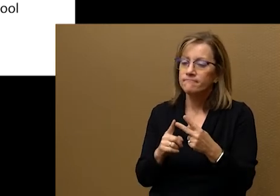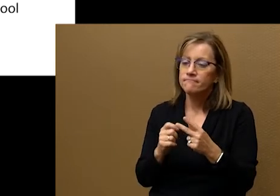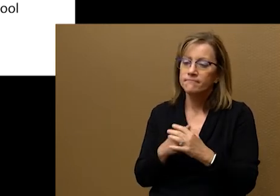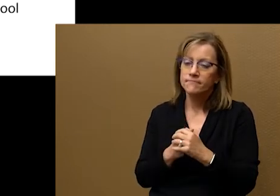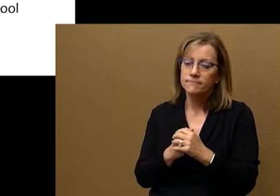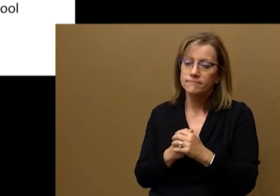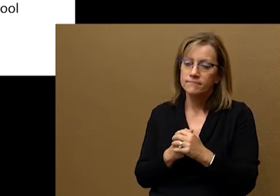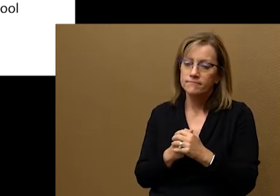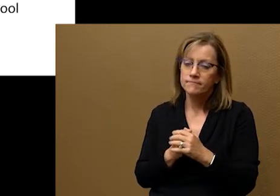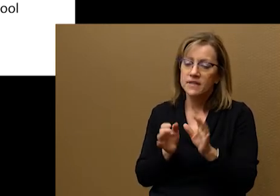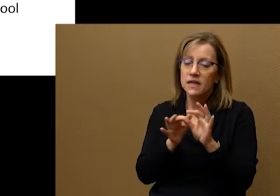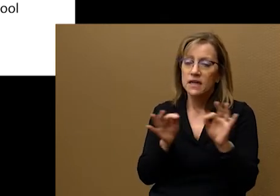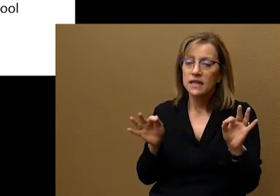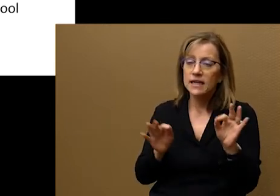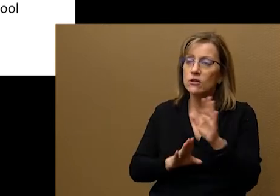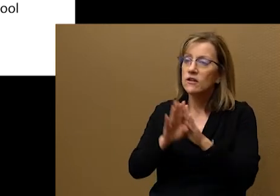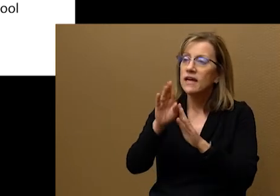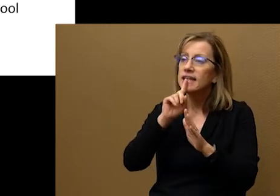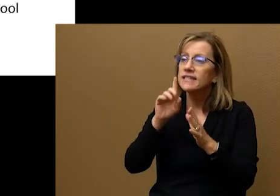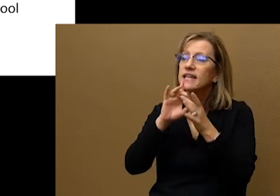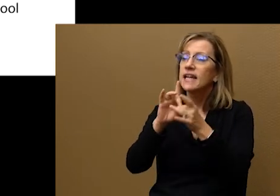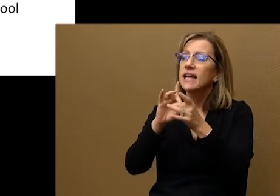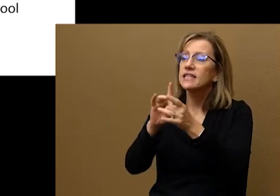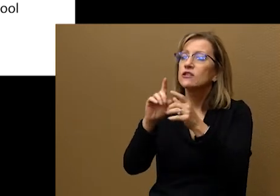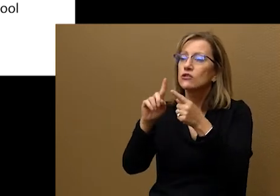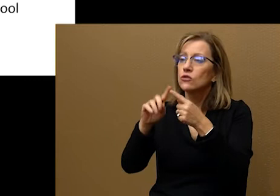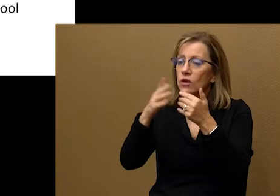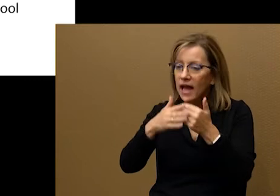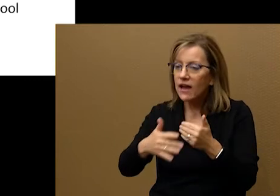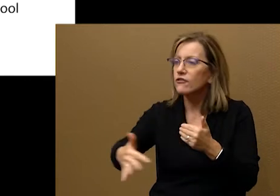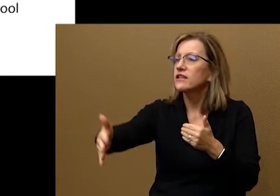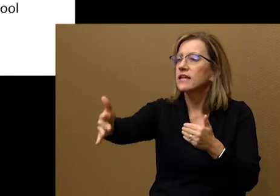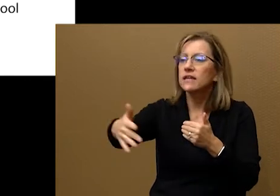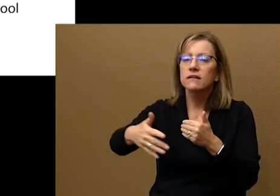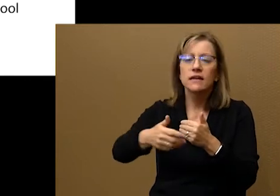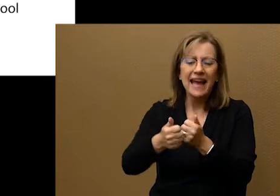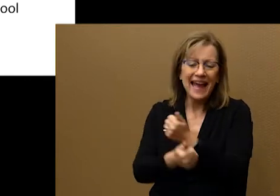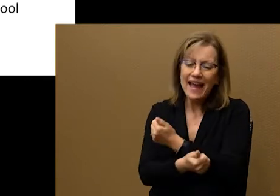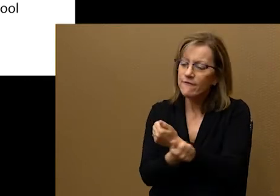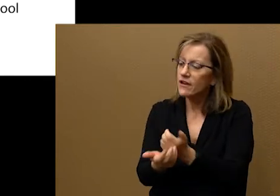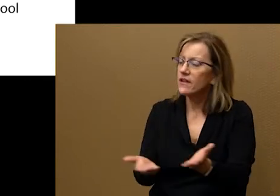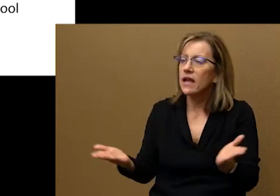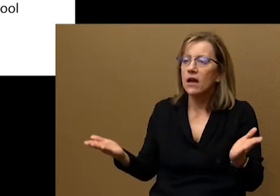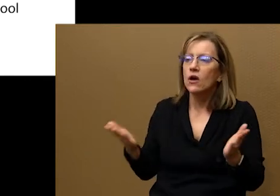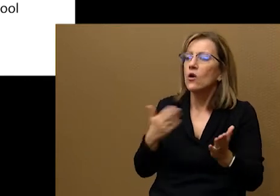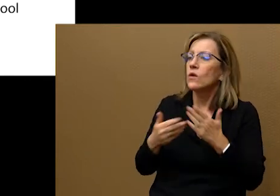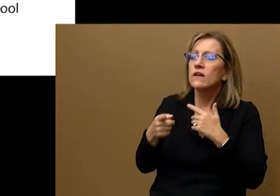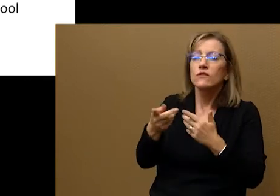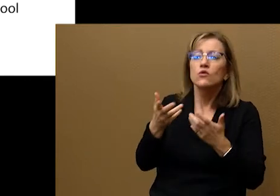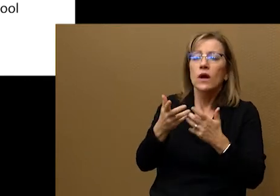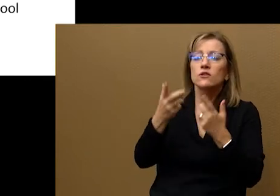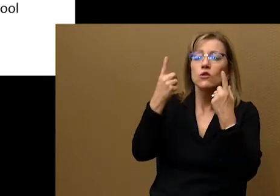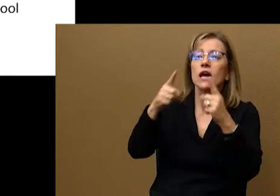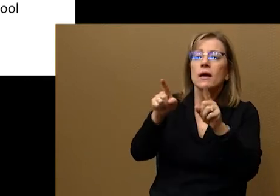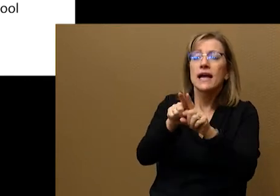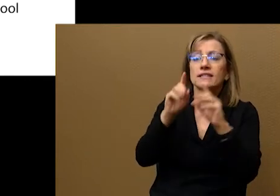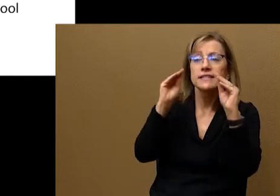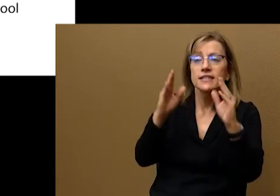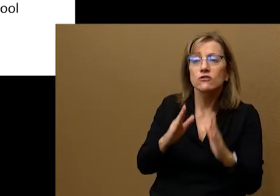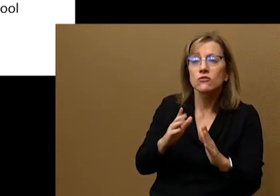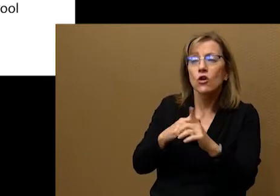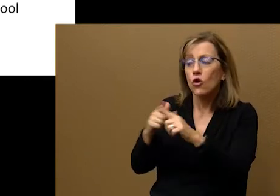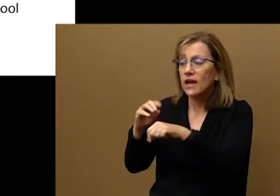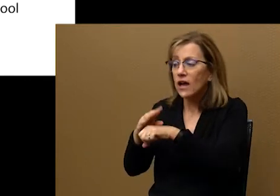Number two, language development is connected to everything else. Anything you want to accomplish as a teacher or